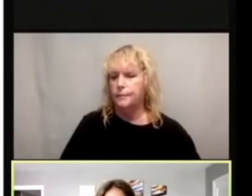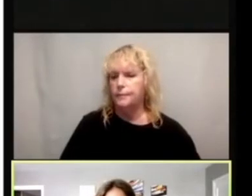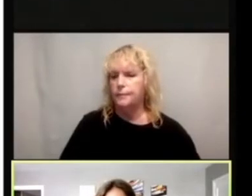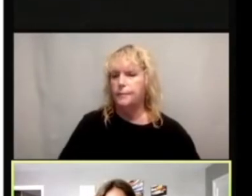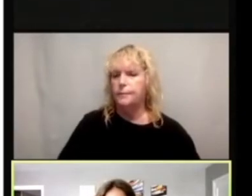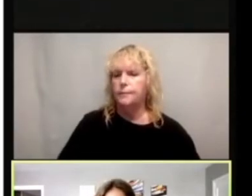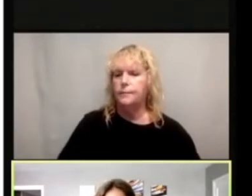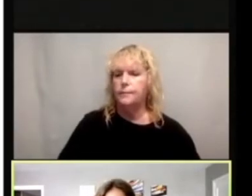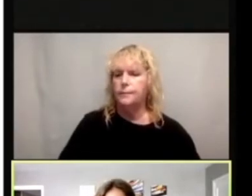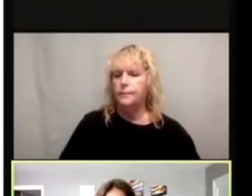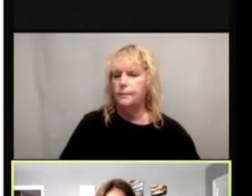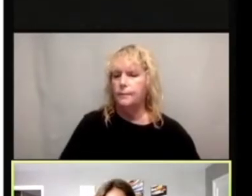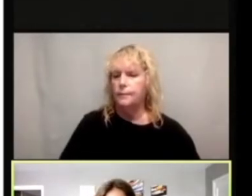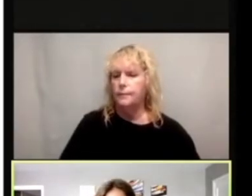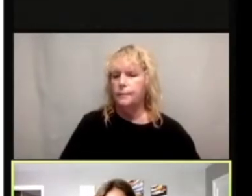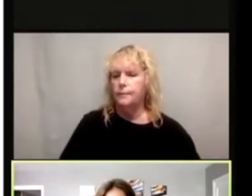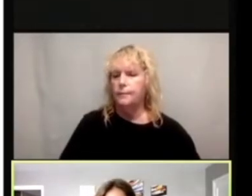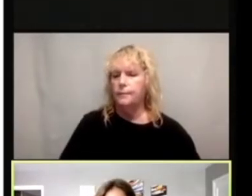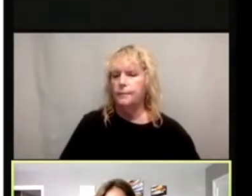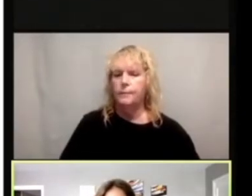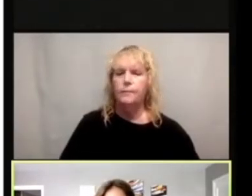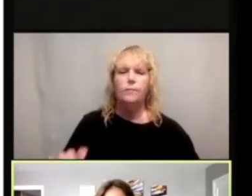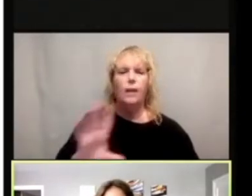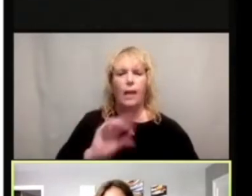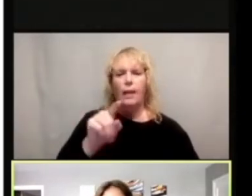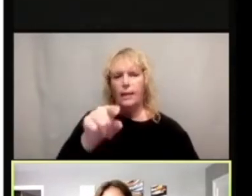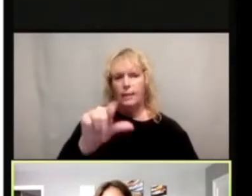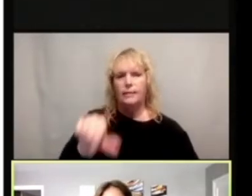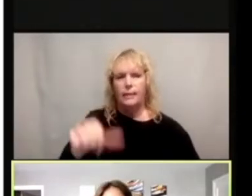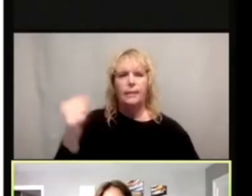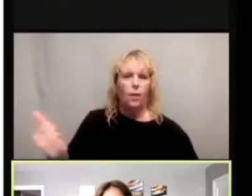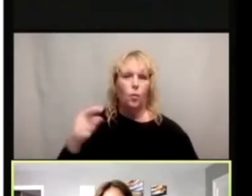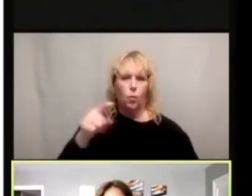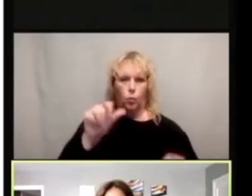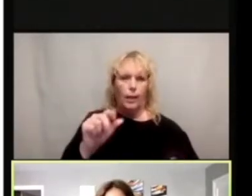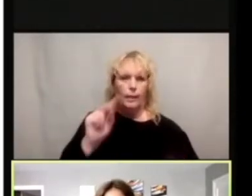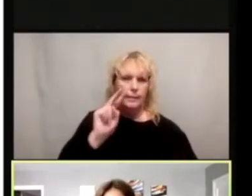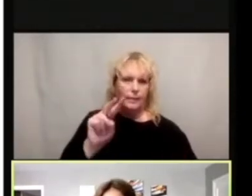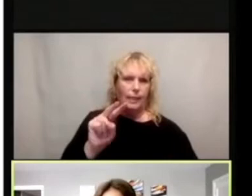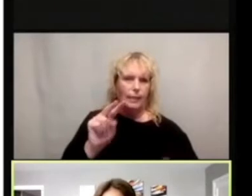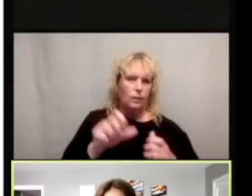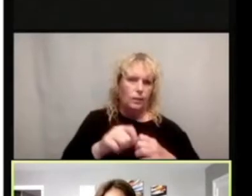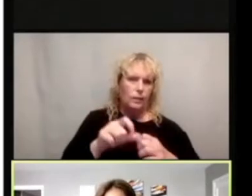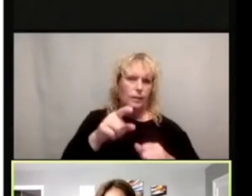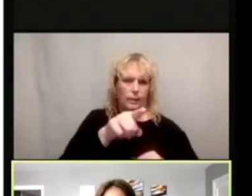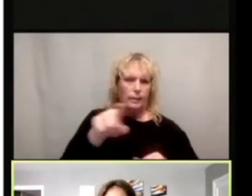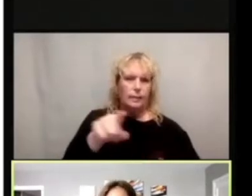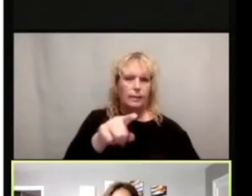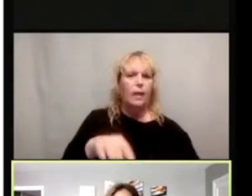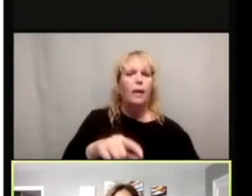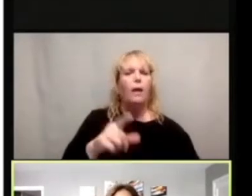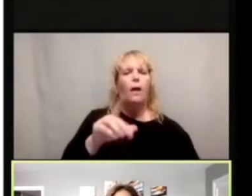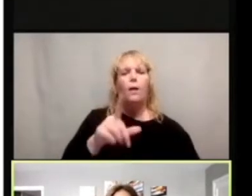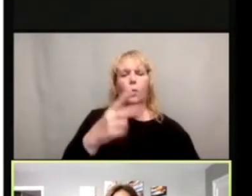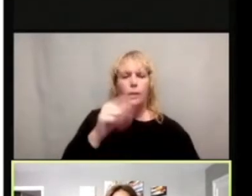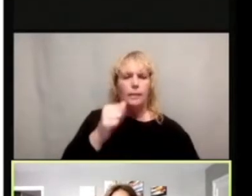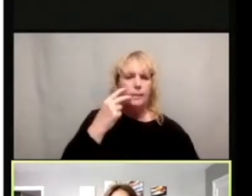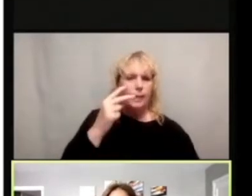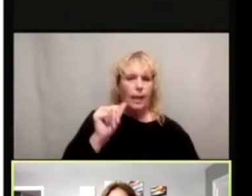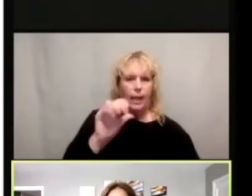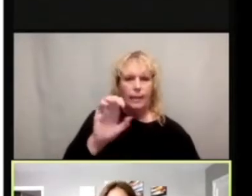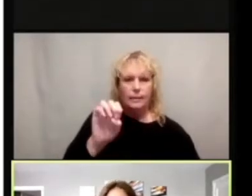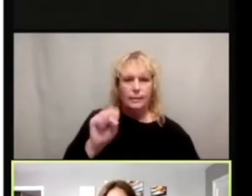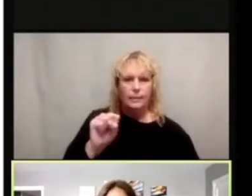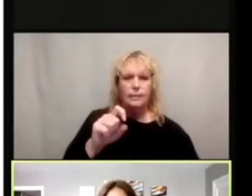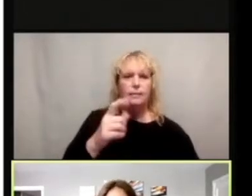So this is to zoom in to what I was talking about, right? So the ACEs in terms of the fruits or the leaves of the